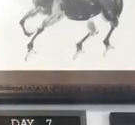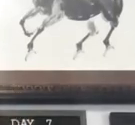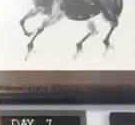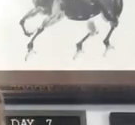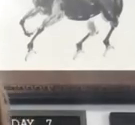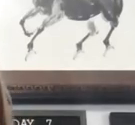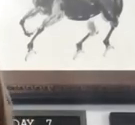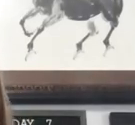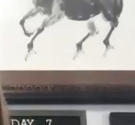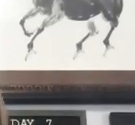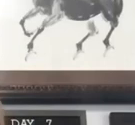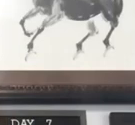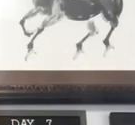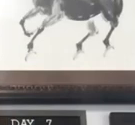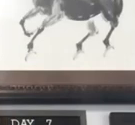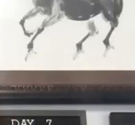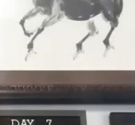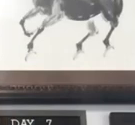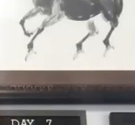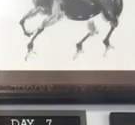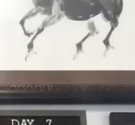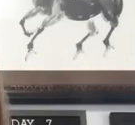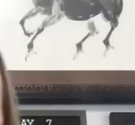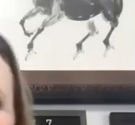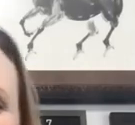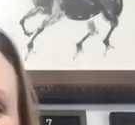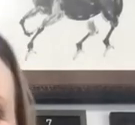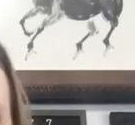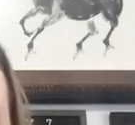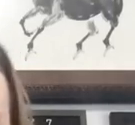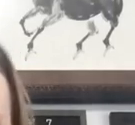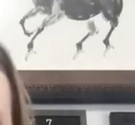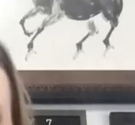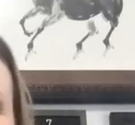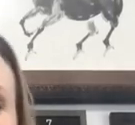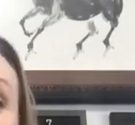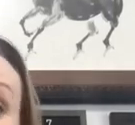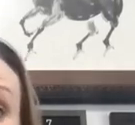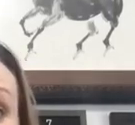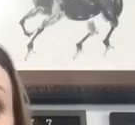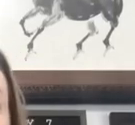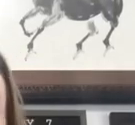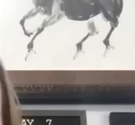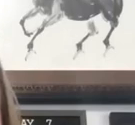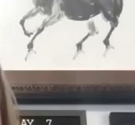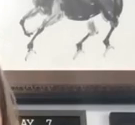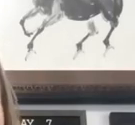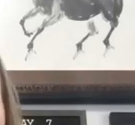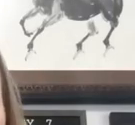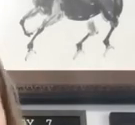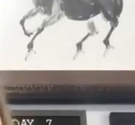Zoom. If you are here live with us, thank you for being here, Rhonda. We're happy to see you. And if you are watching the